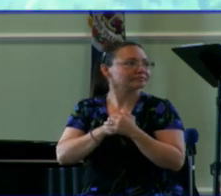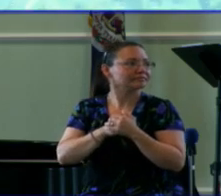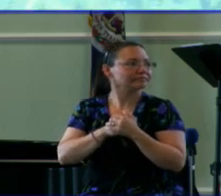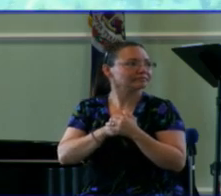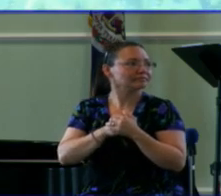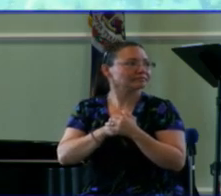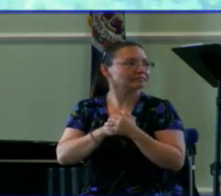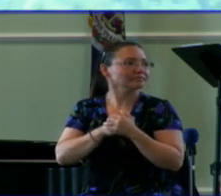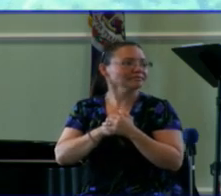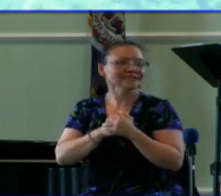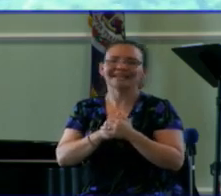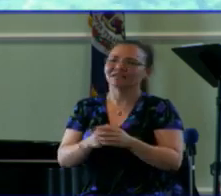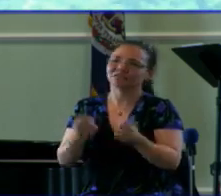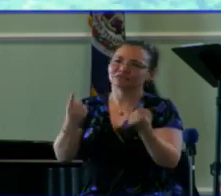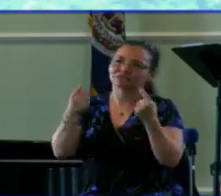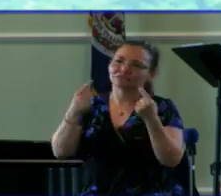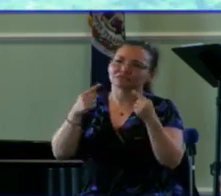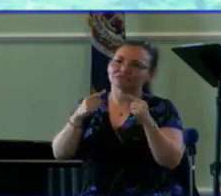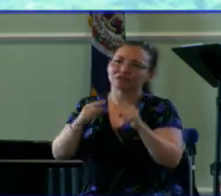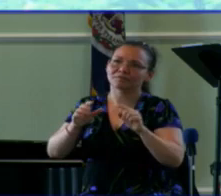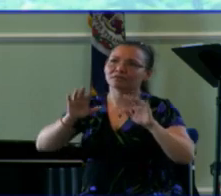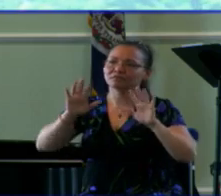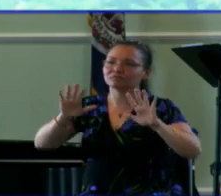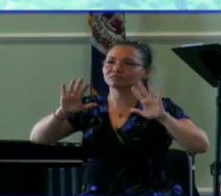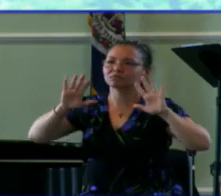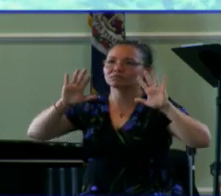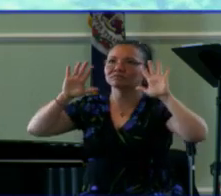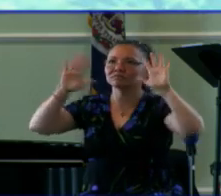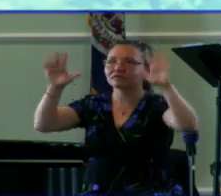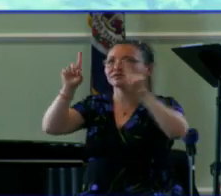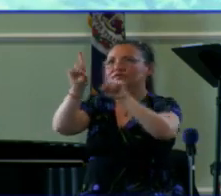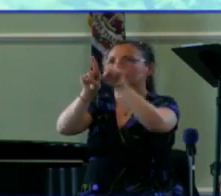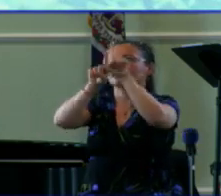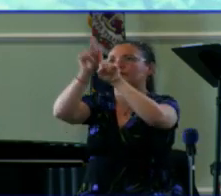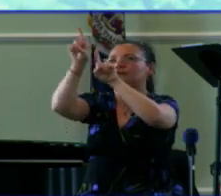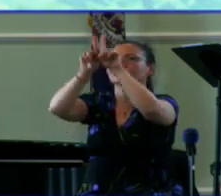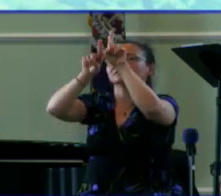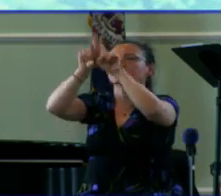There is something majestic about the stars,